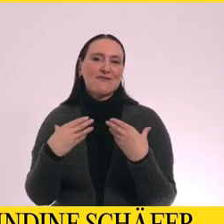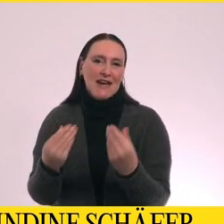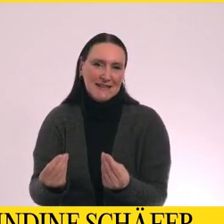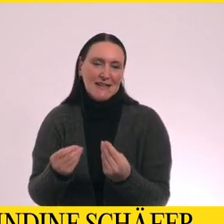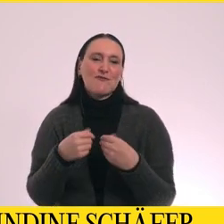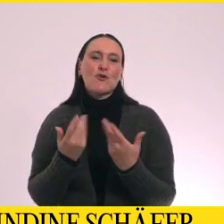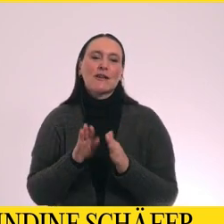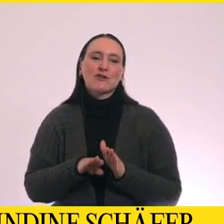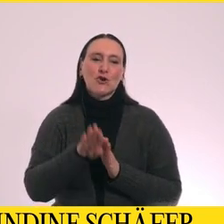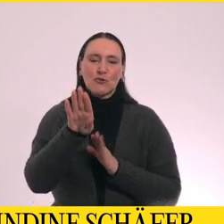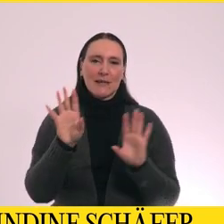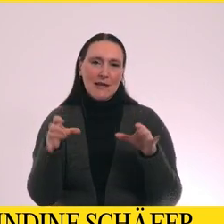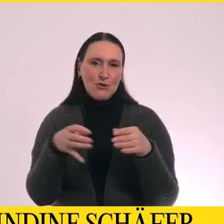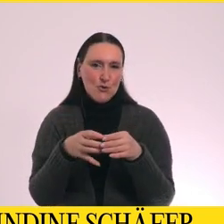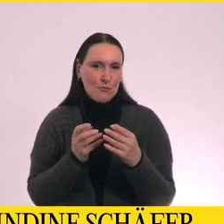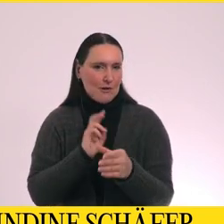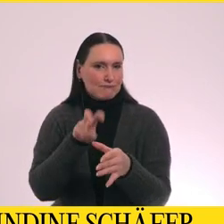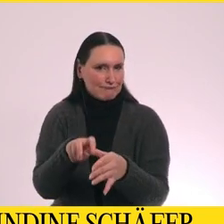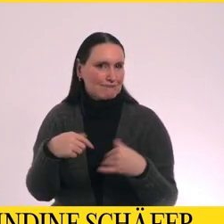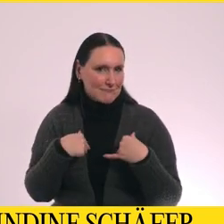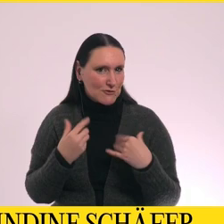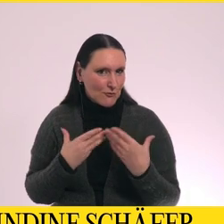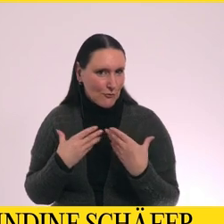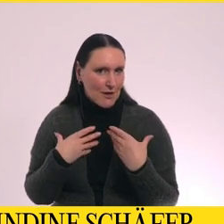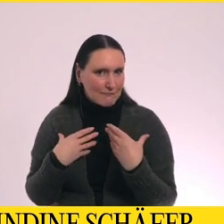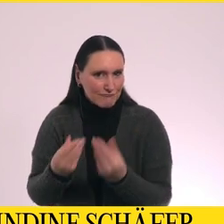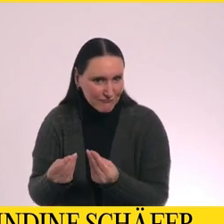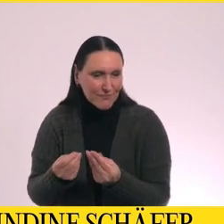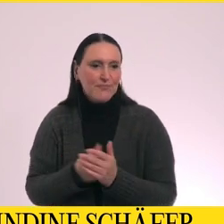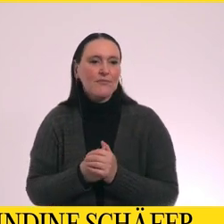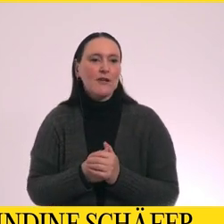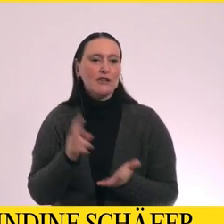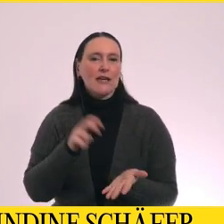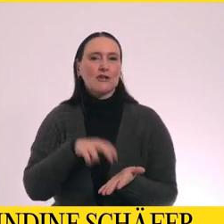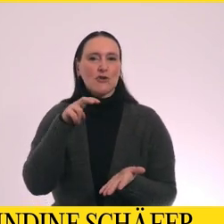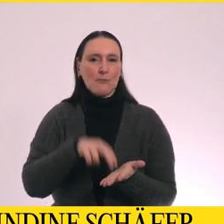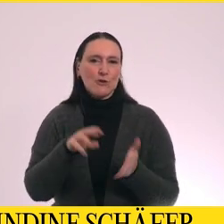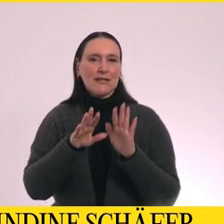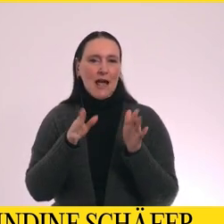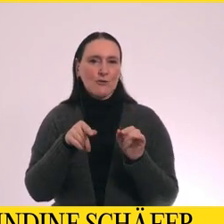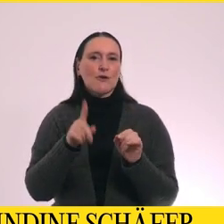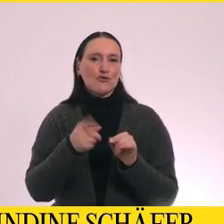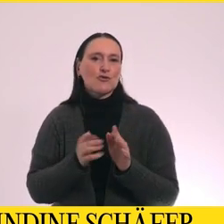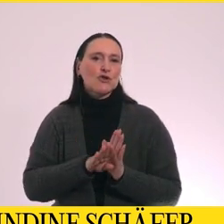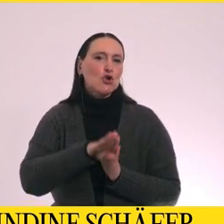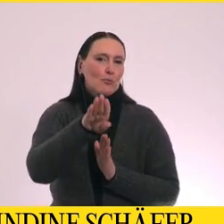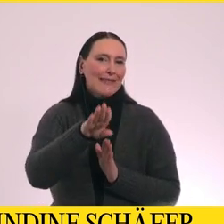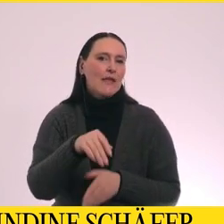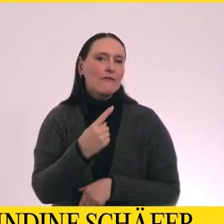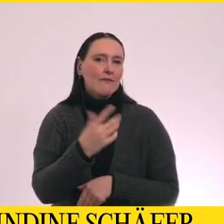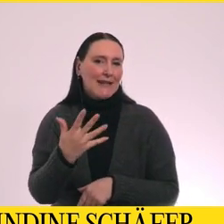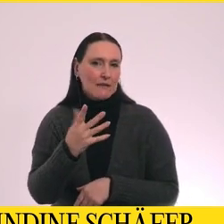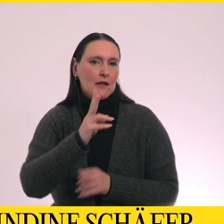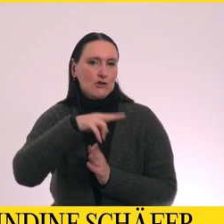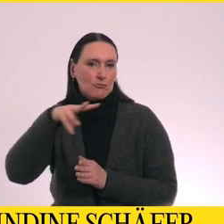group that's Trampoline House group that's participating in the documenta exhibition. I was invited by